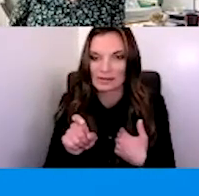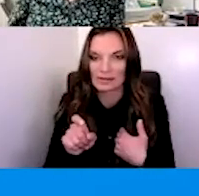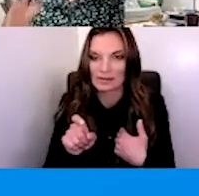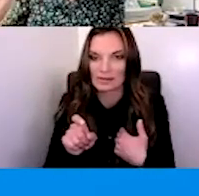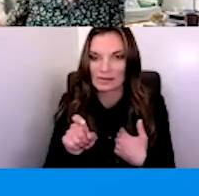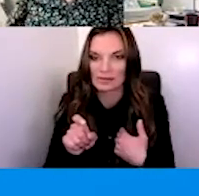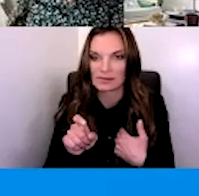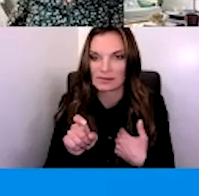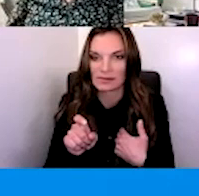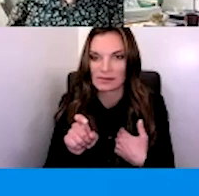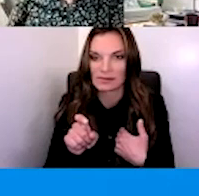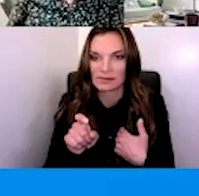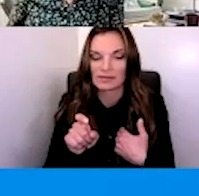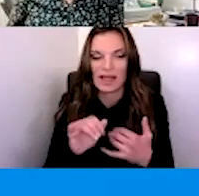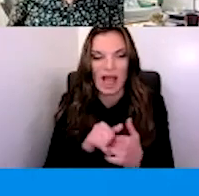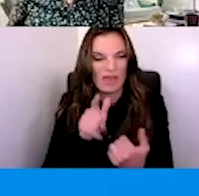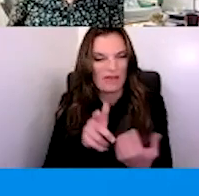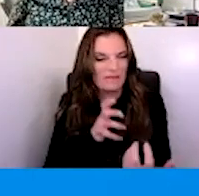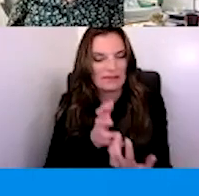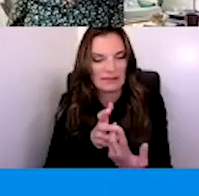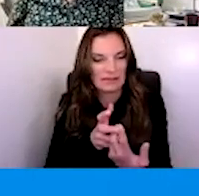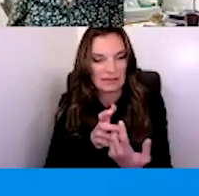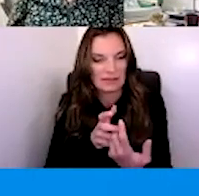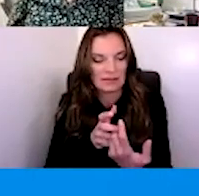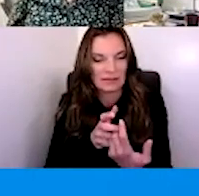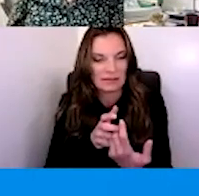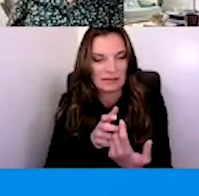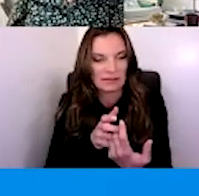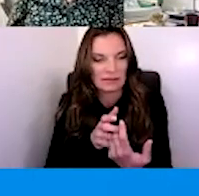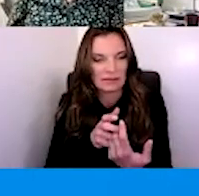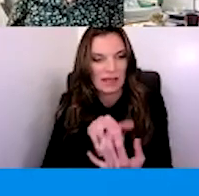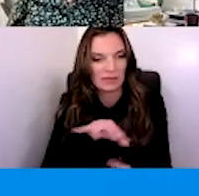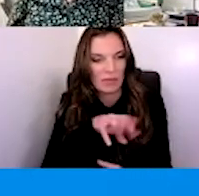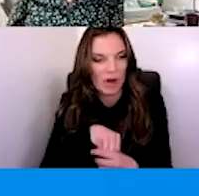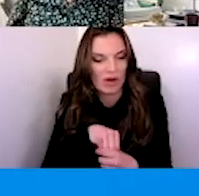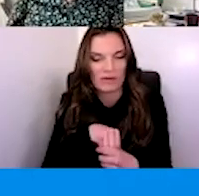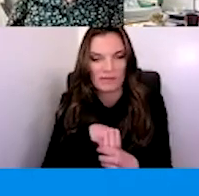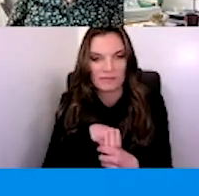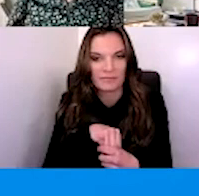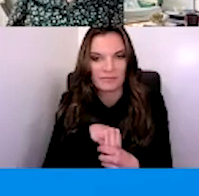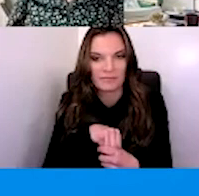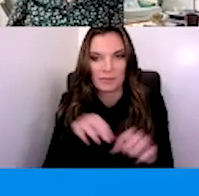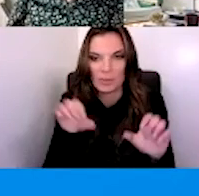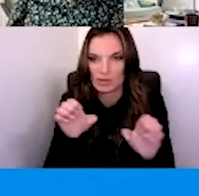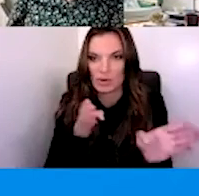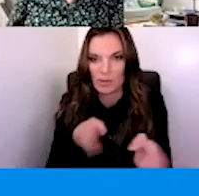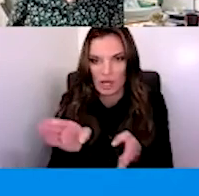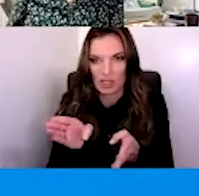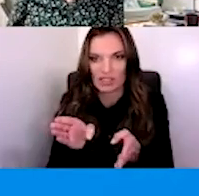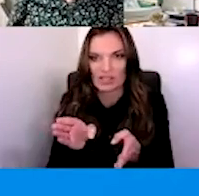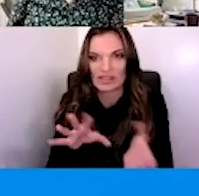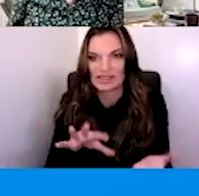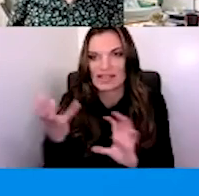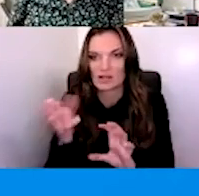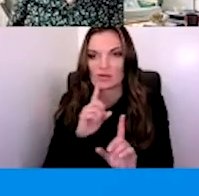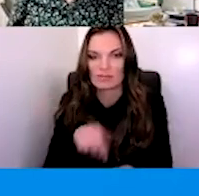know, how they kind of fit into this whole picture, as that's part of making emergency preparedness and disaster